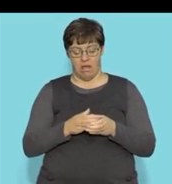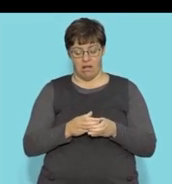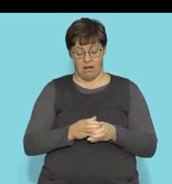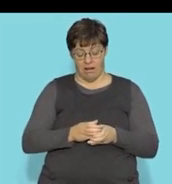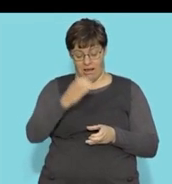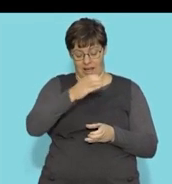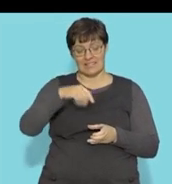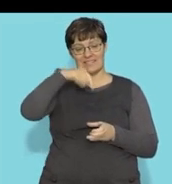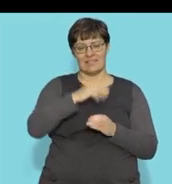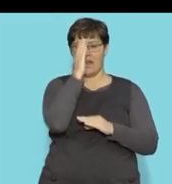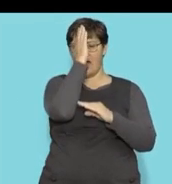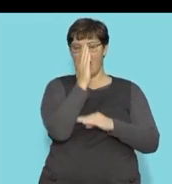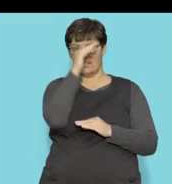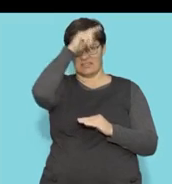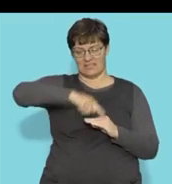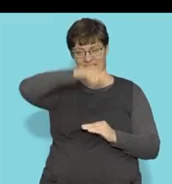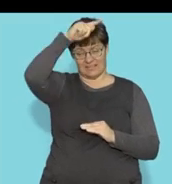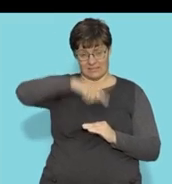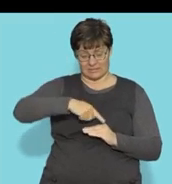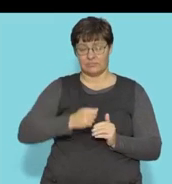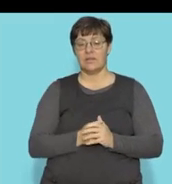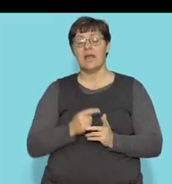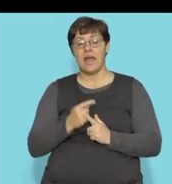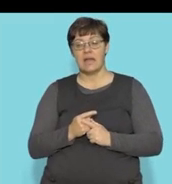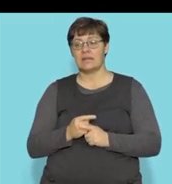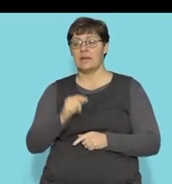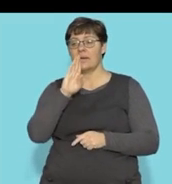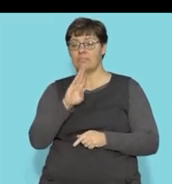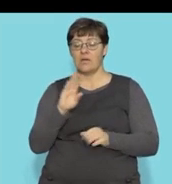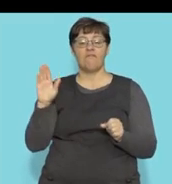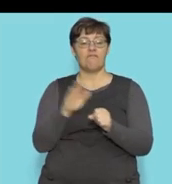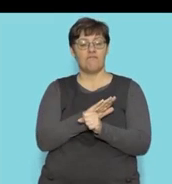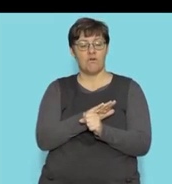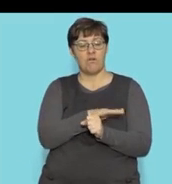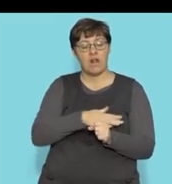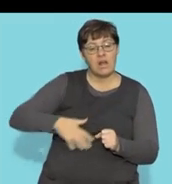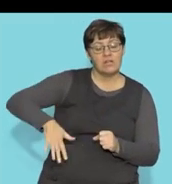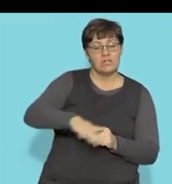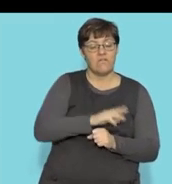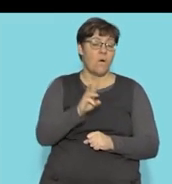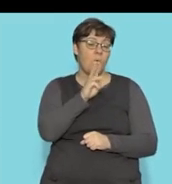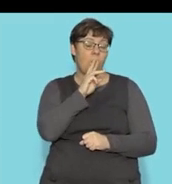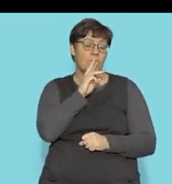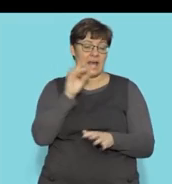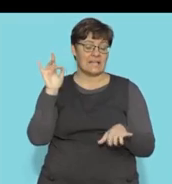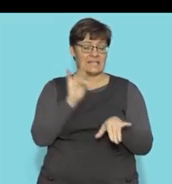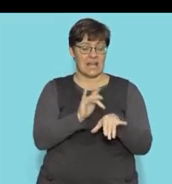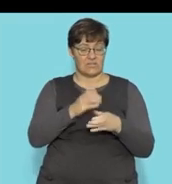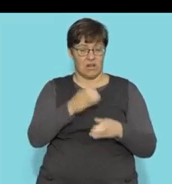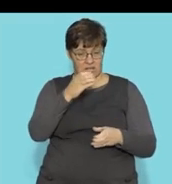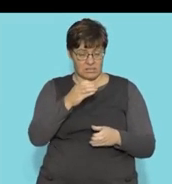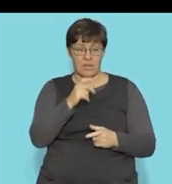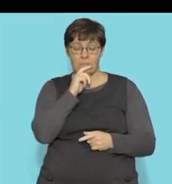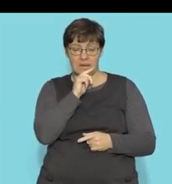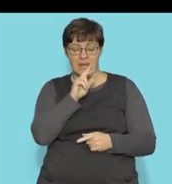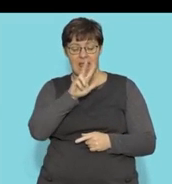the glass, and then B is asking me to calculate the total surface area of the water that touches the glass